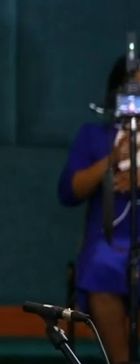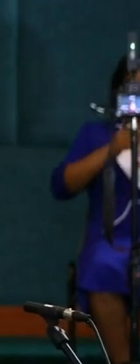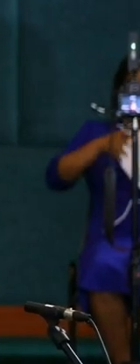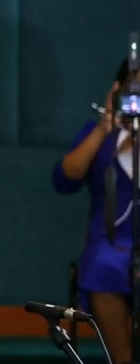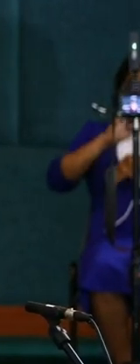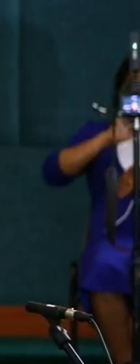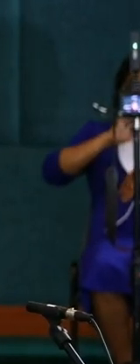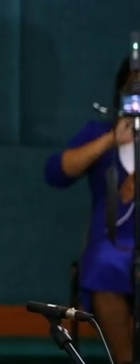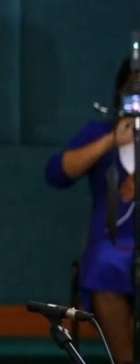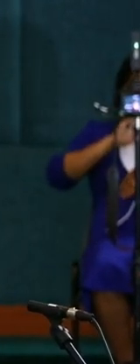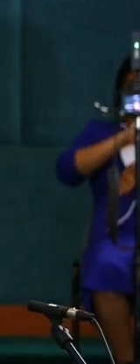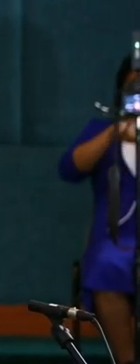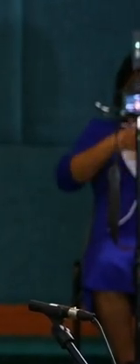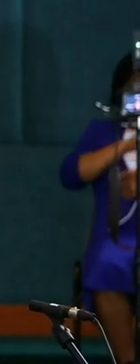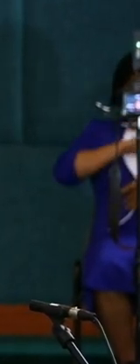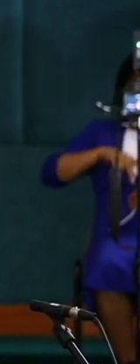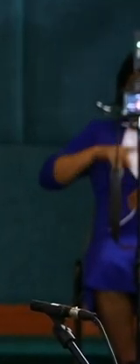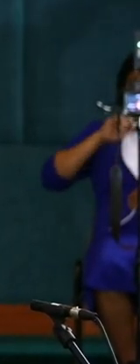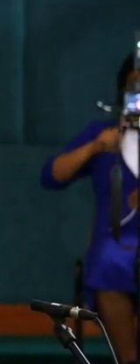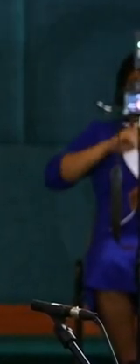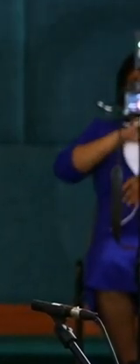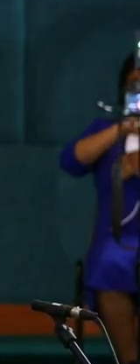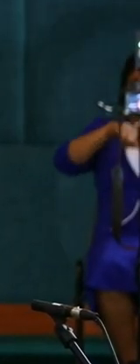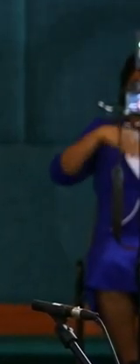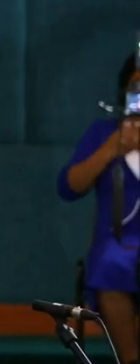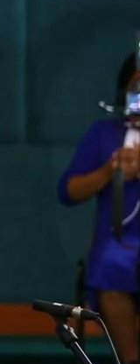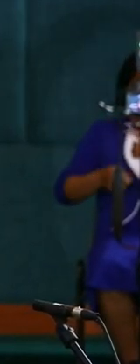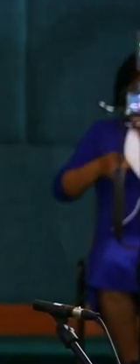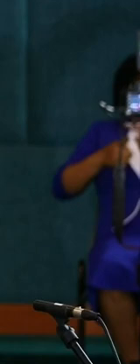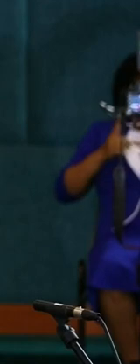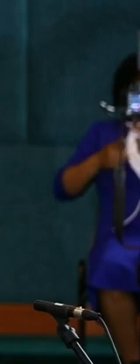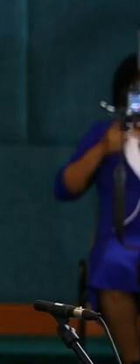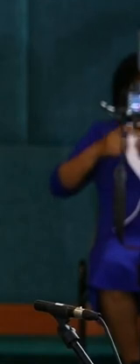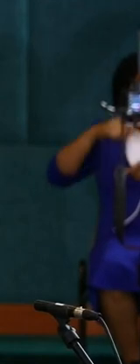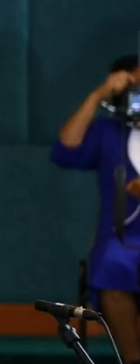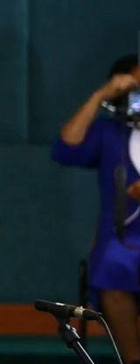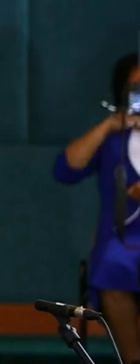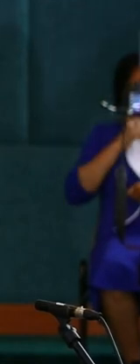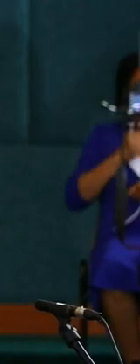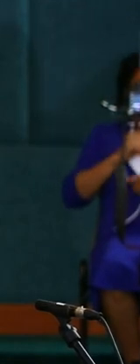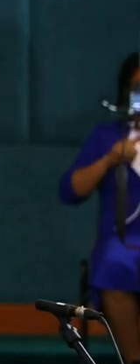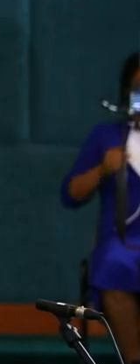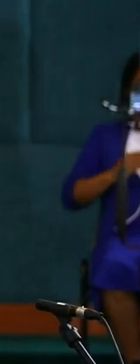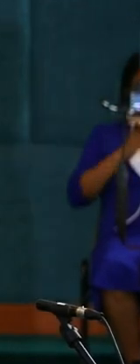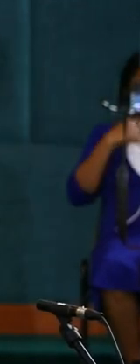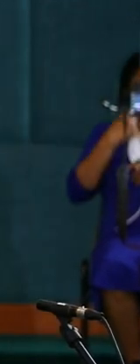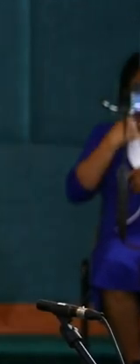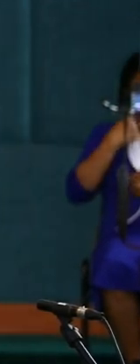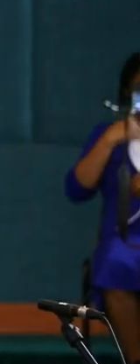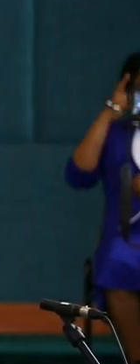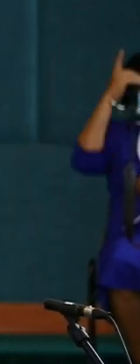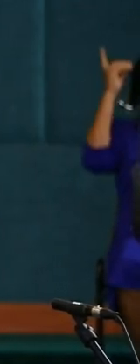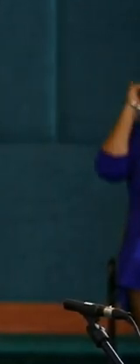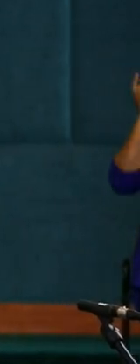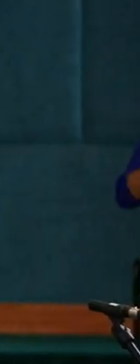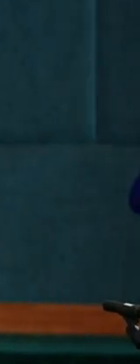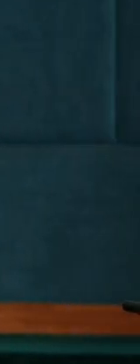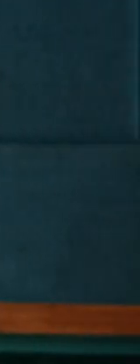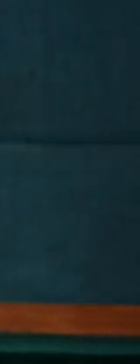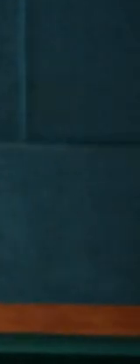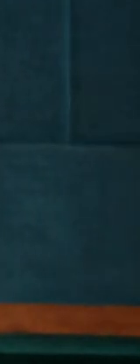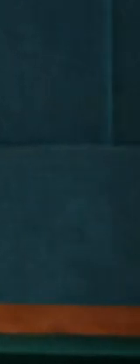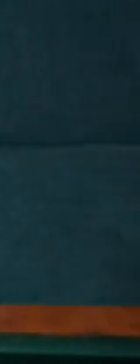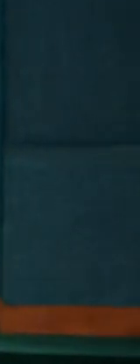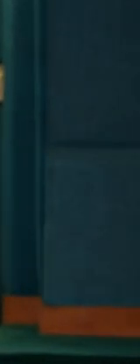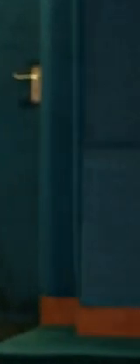kill all wise men, and on the top of the list is Daniel. Here's the Bible says.